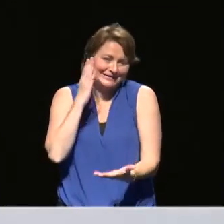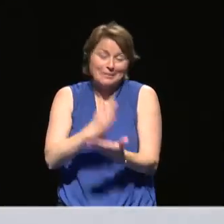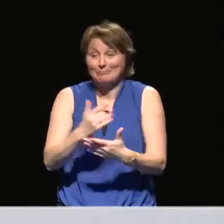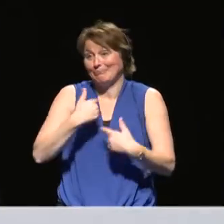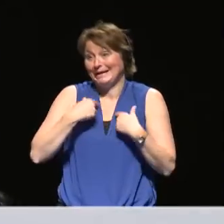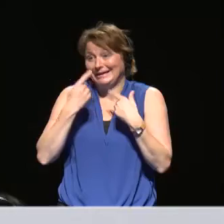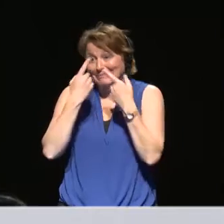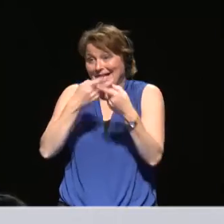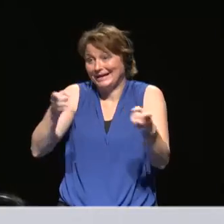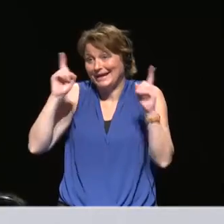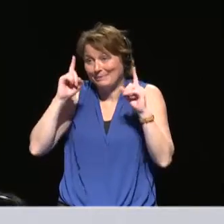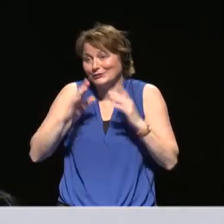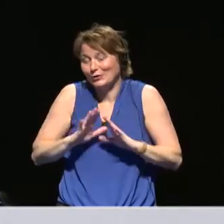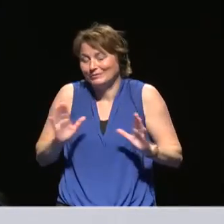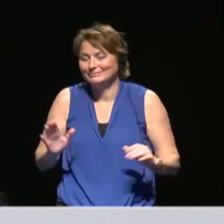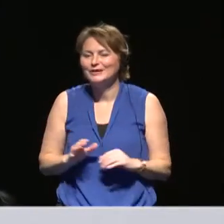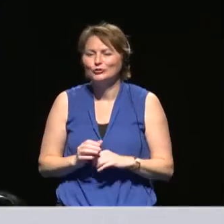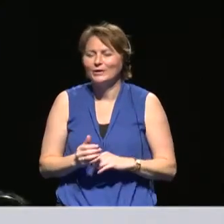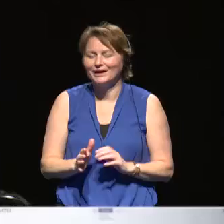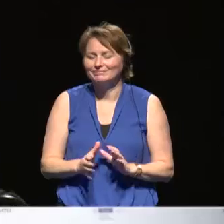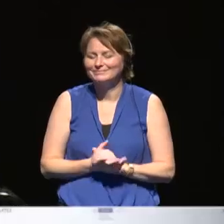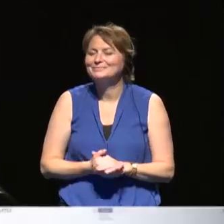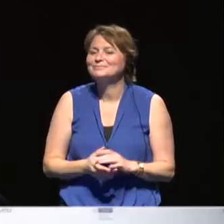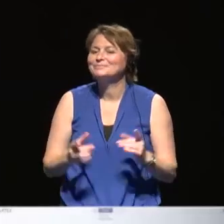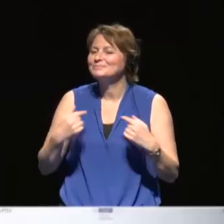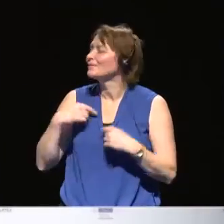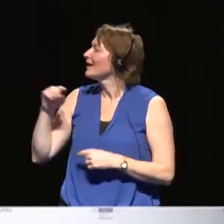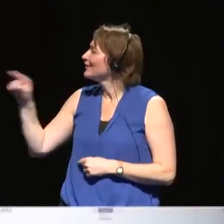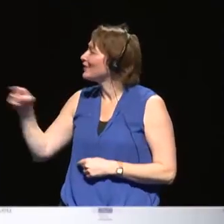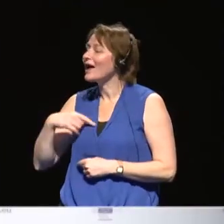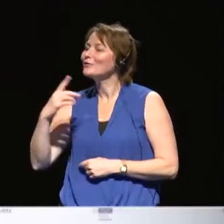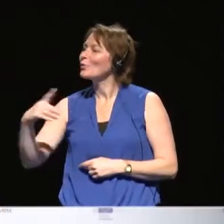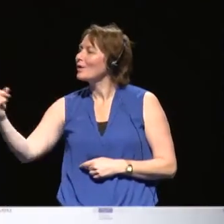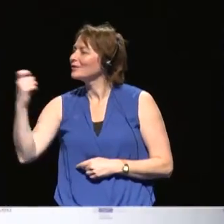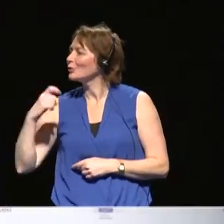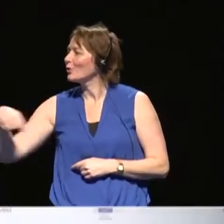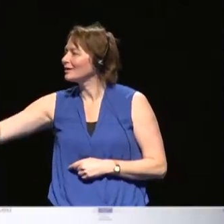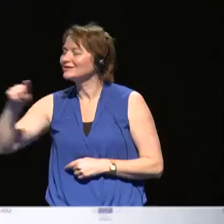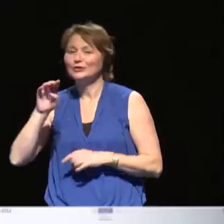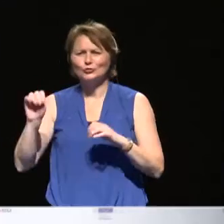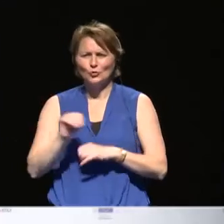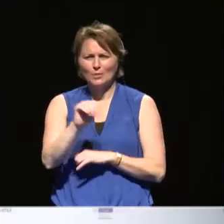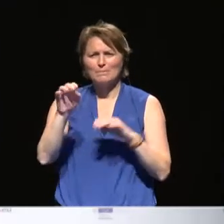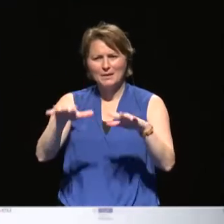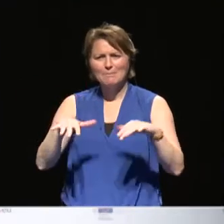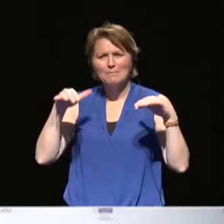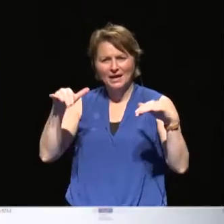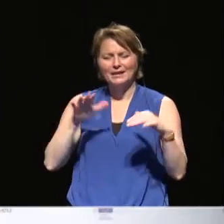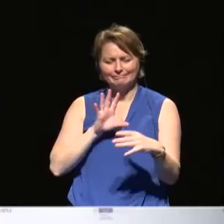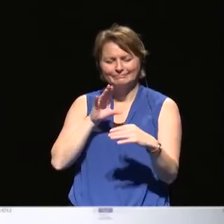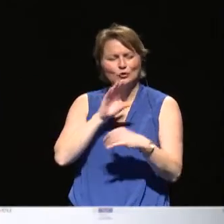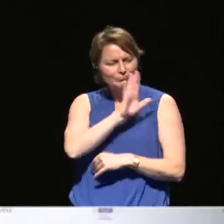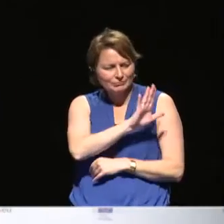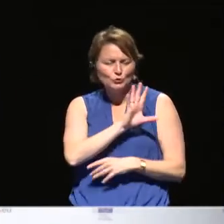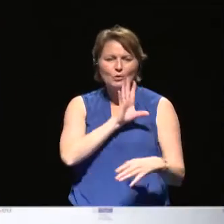than not. Thank you. Edglison, you got a question, very particular one, from a member of the European Parliament about the situation in Brazil. Please, if